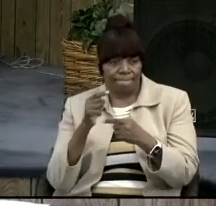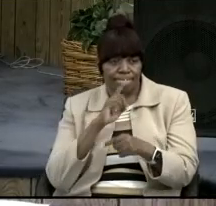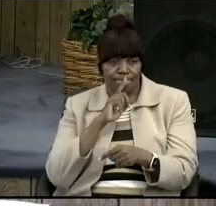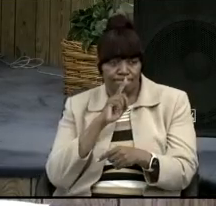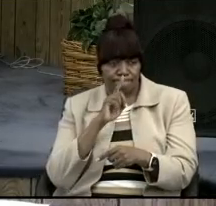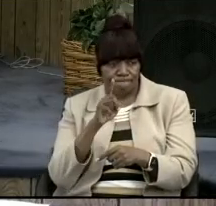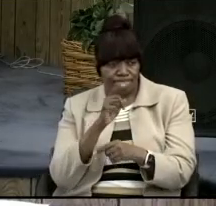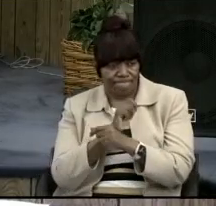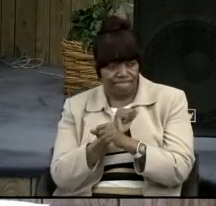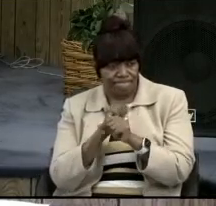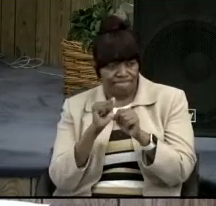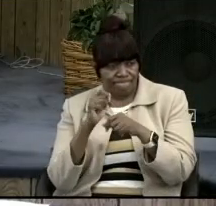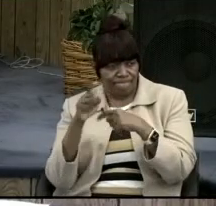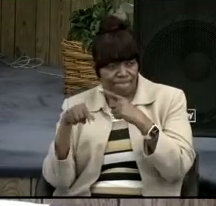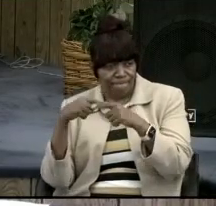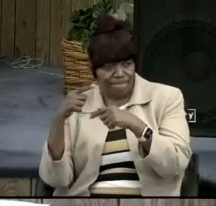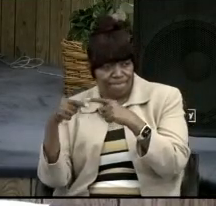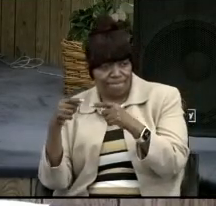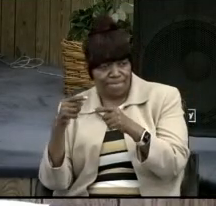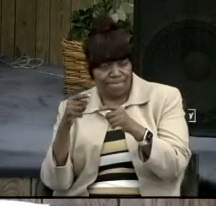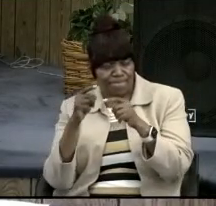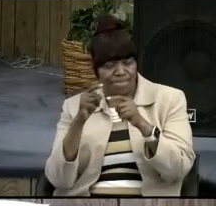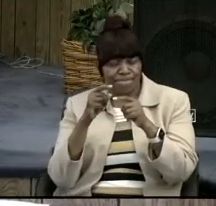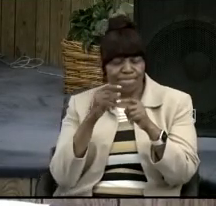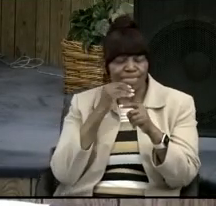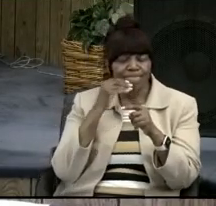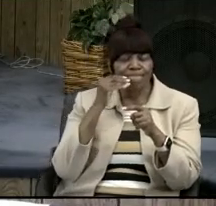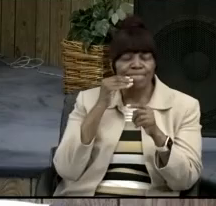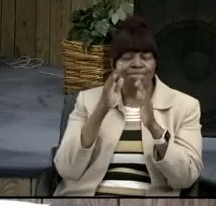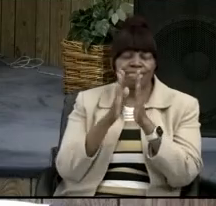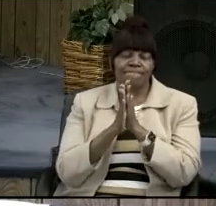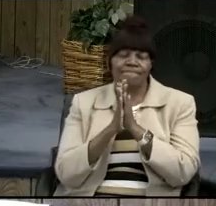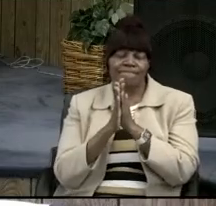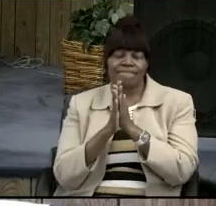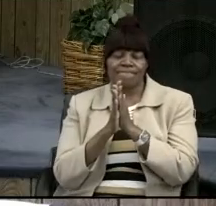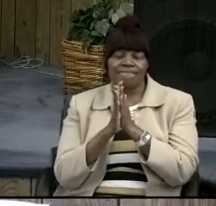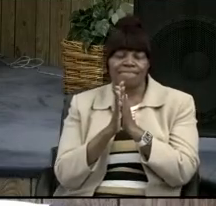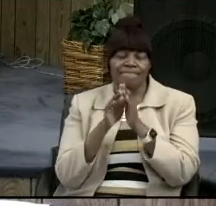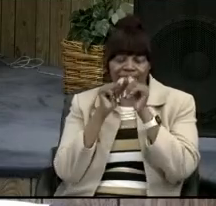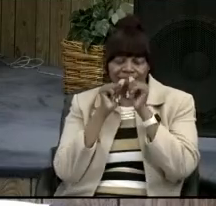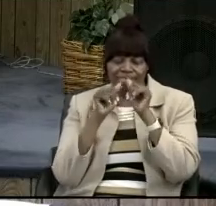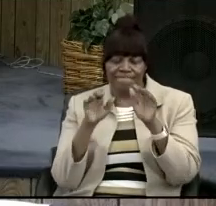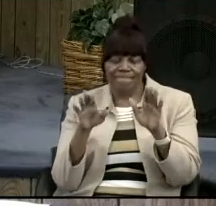to be safe going home and continue to pray for one another. God bless you.